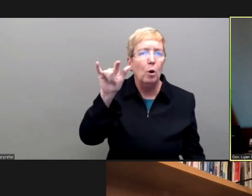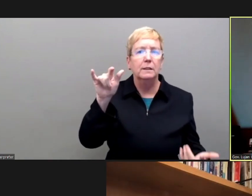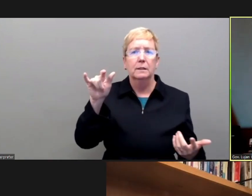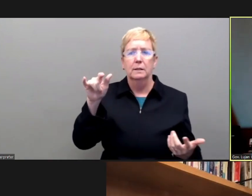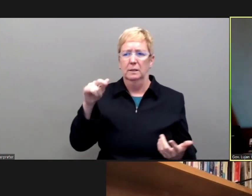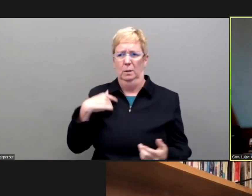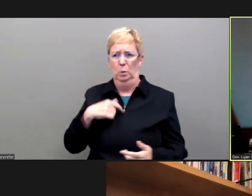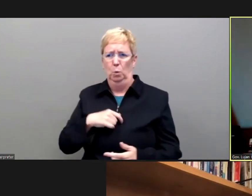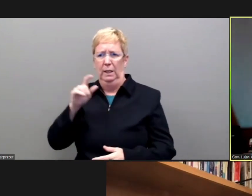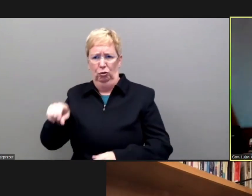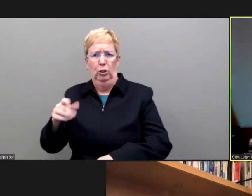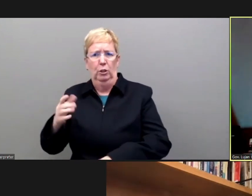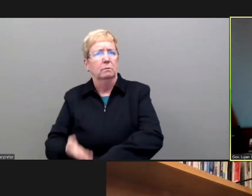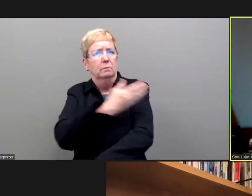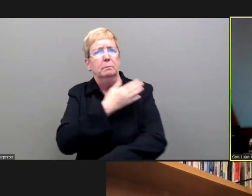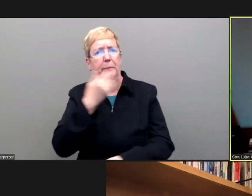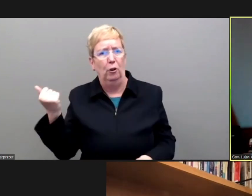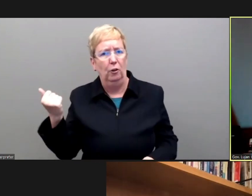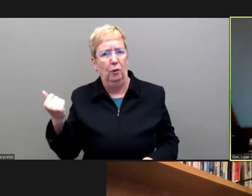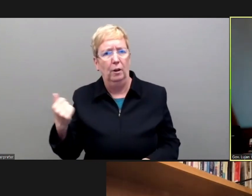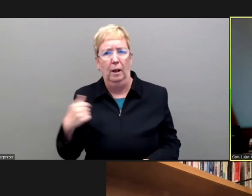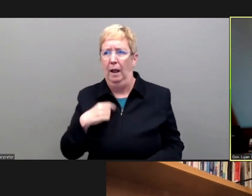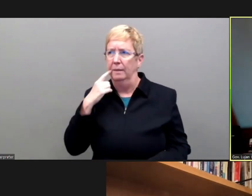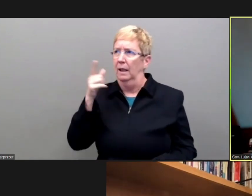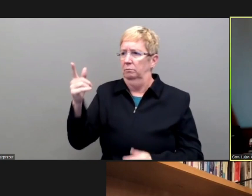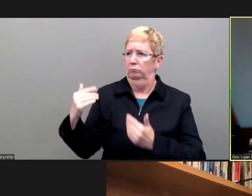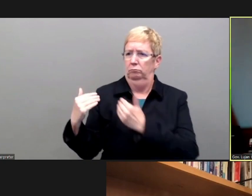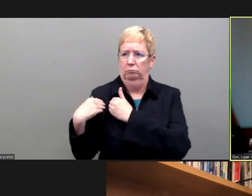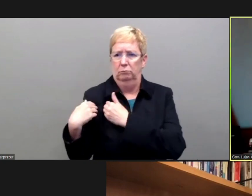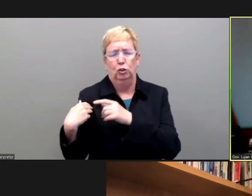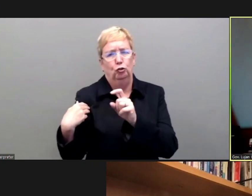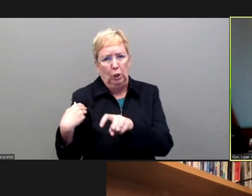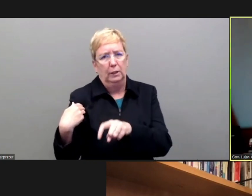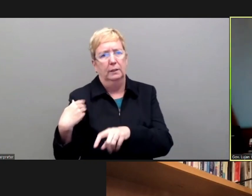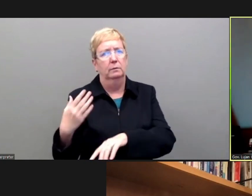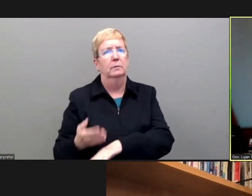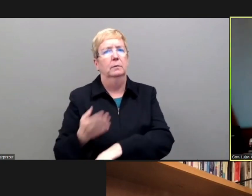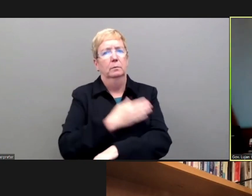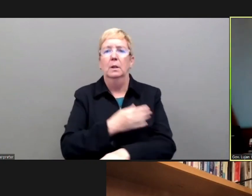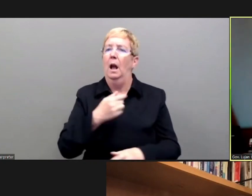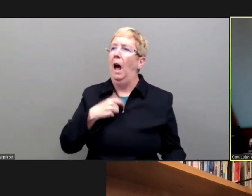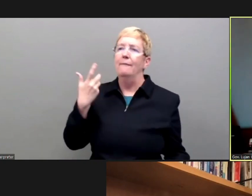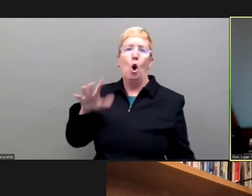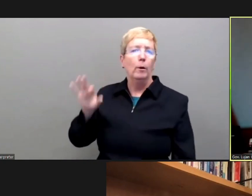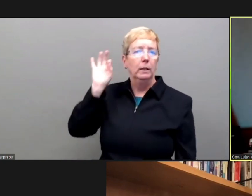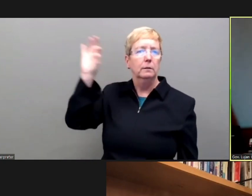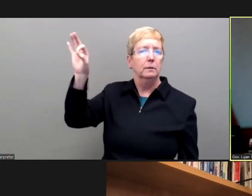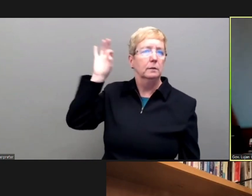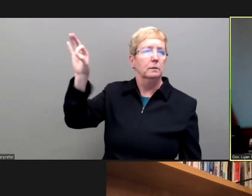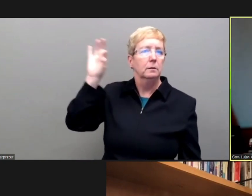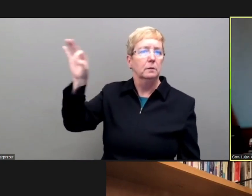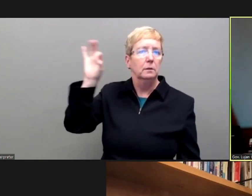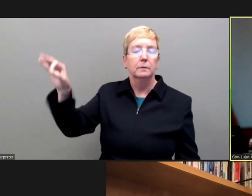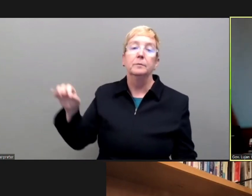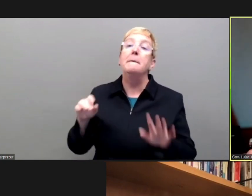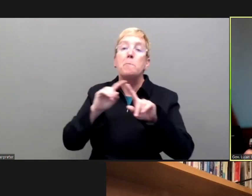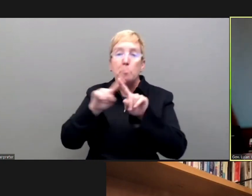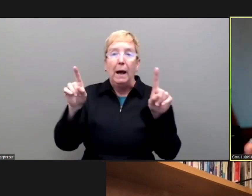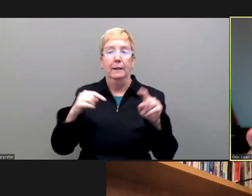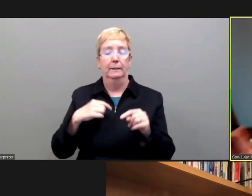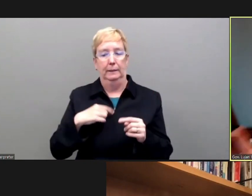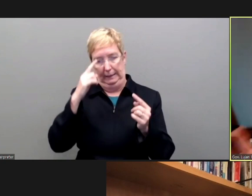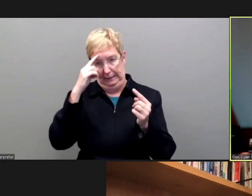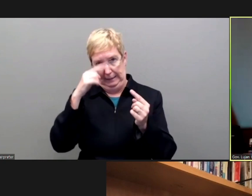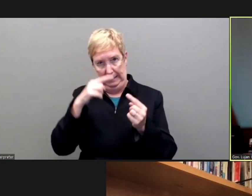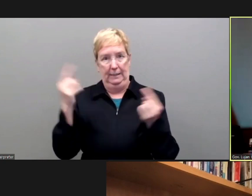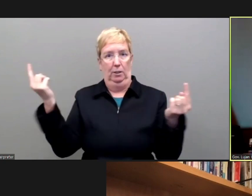better job, and I think they have an obligation to do that, and they've certainly heard from me on that subject. I disagree that the